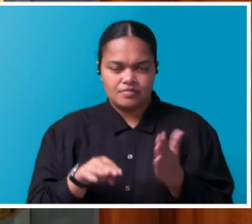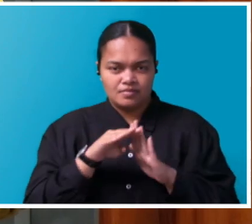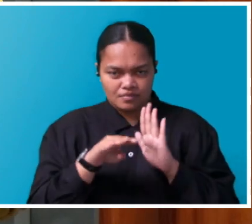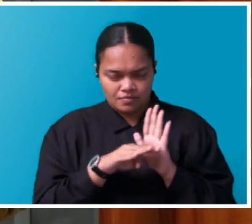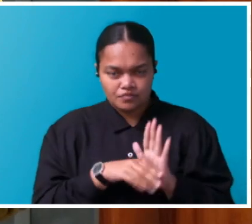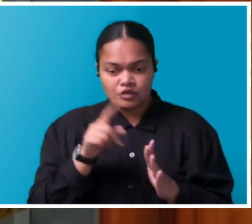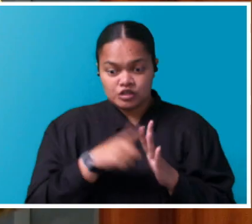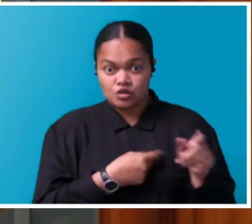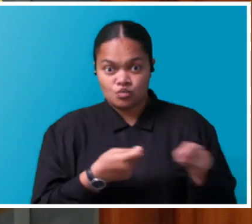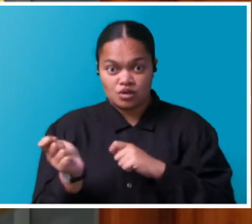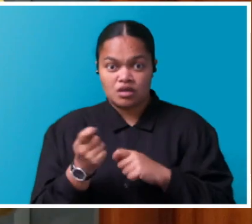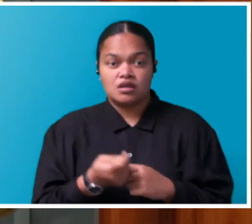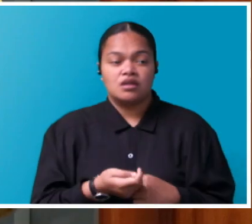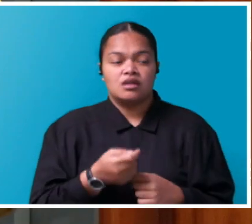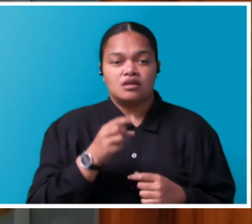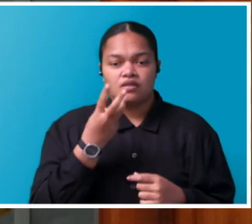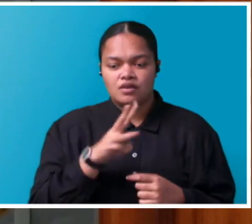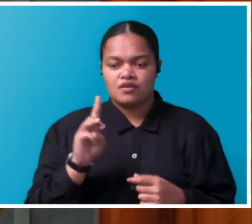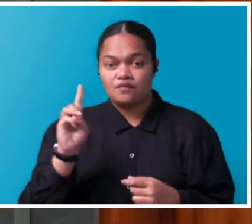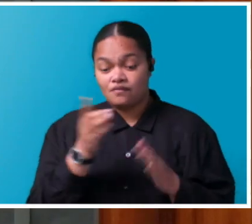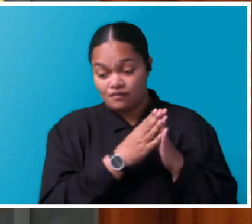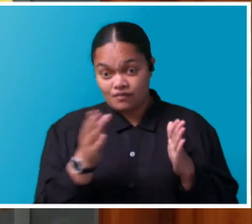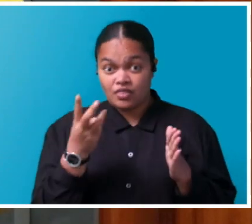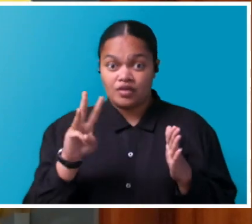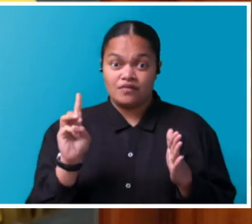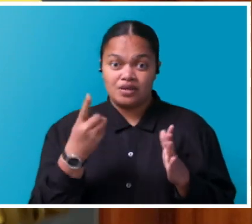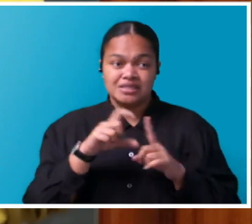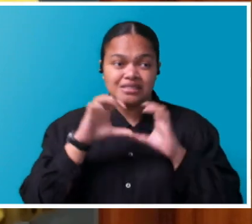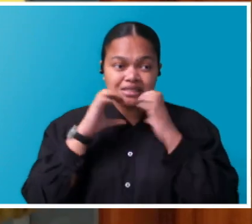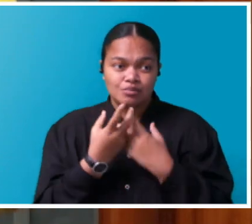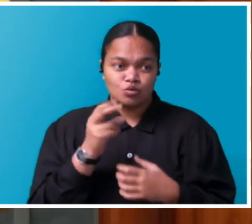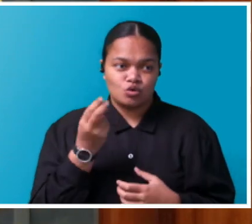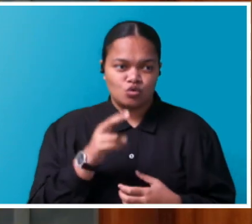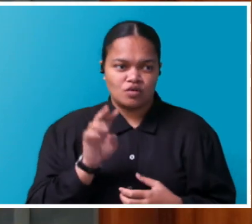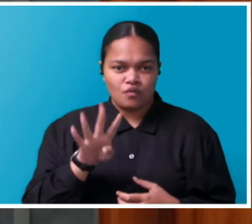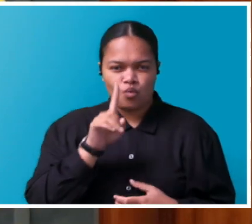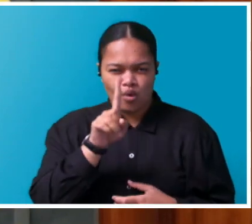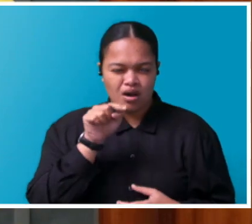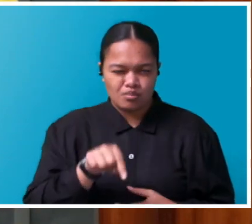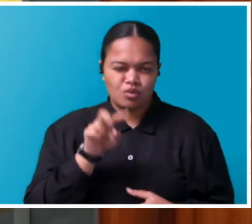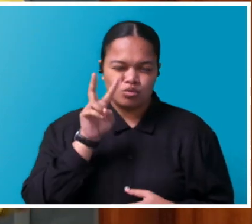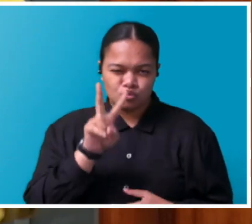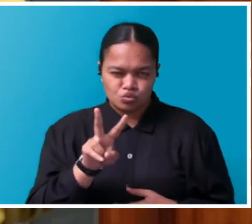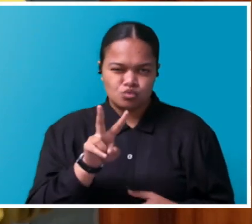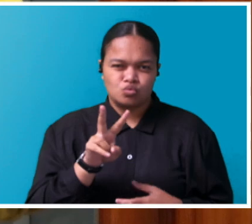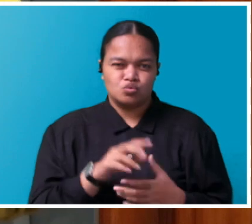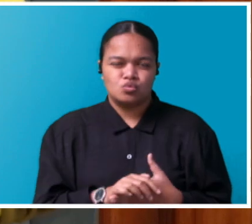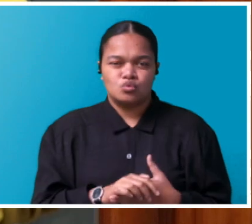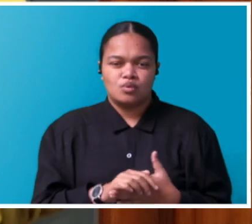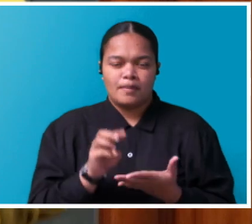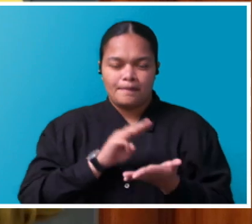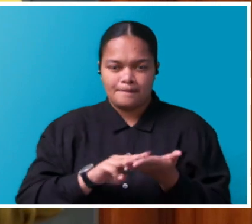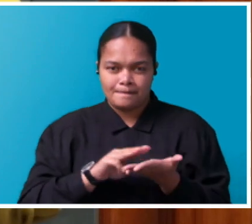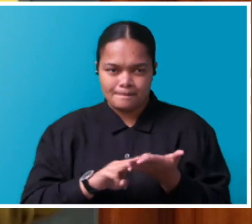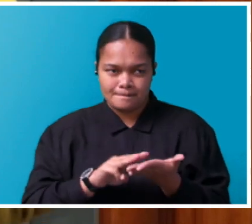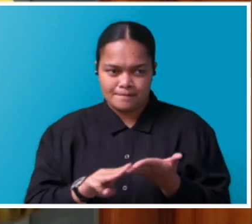1st, 2023 to 31st December 2024, 1.2 million emission reduction units.